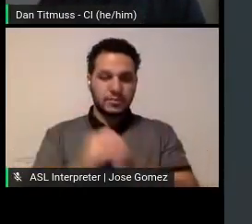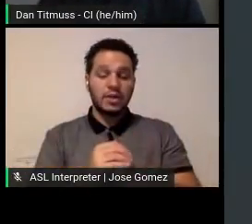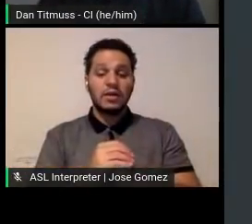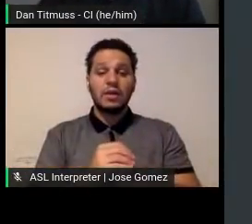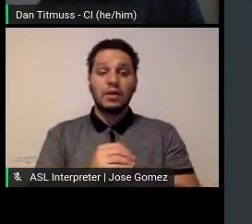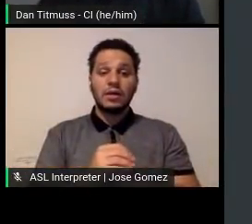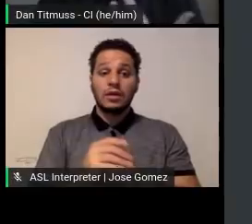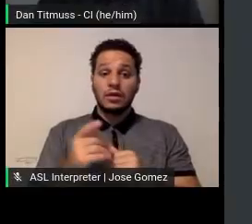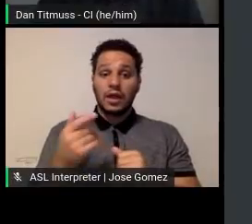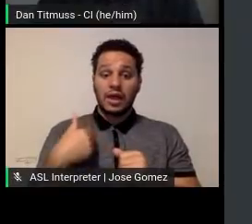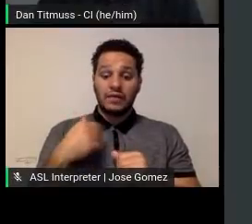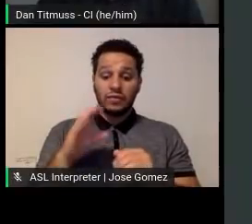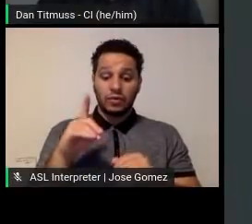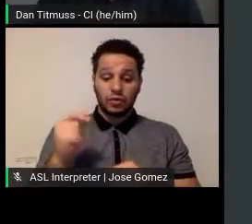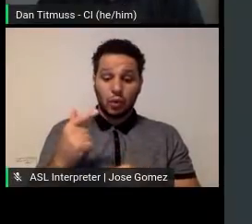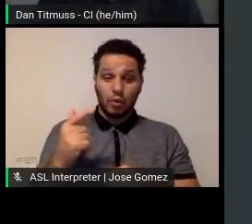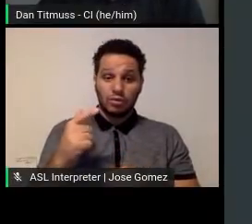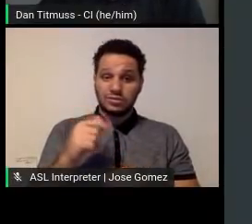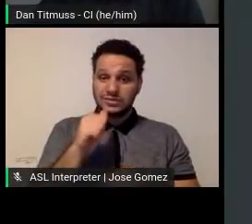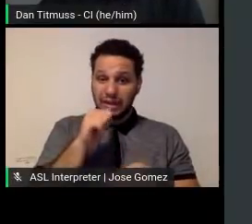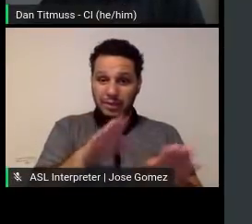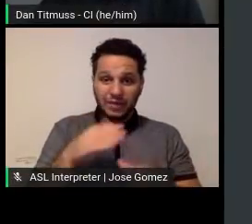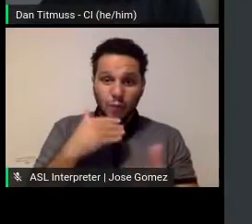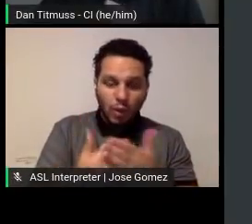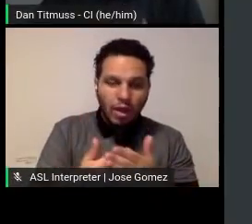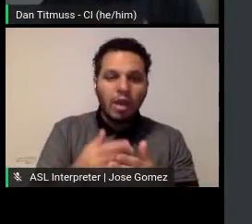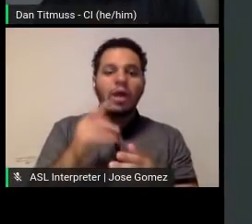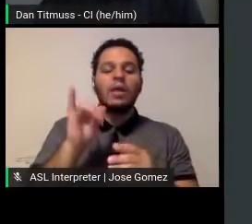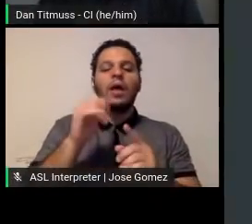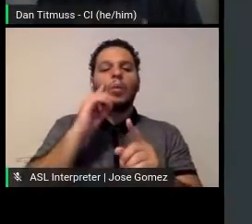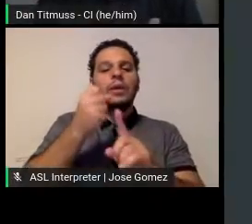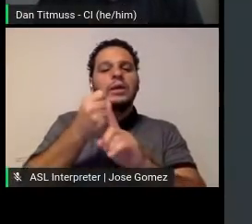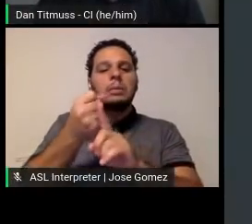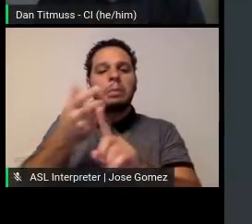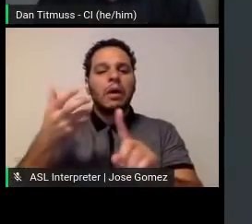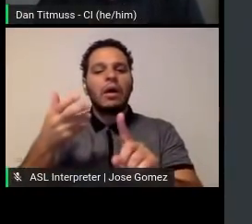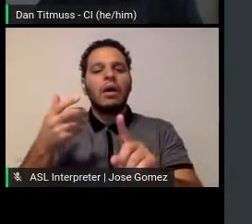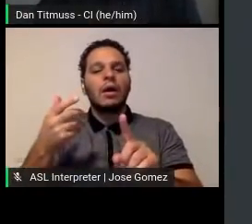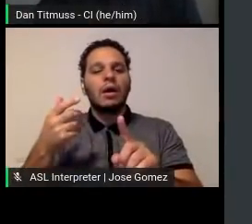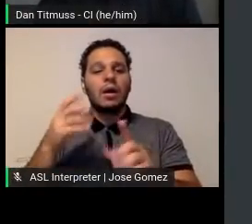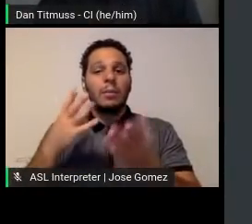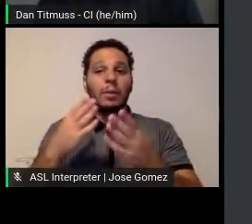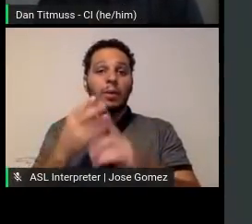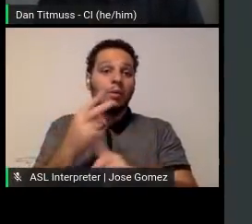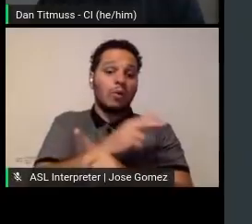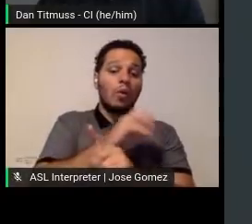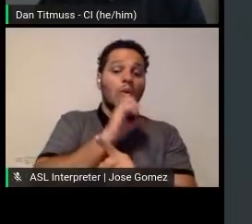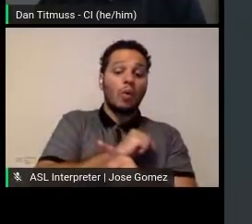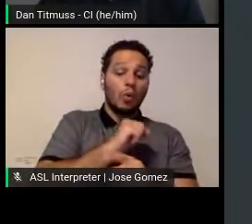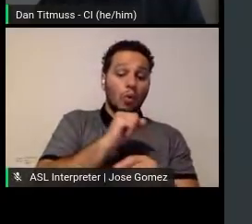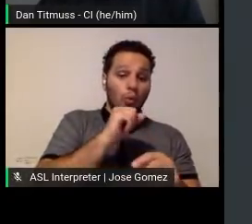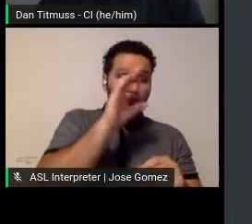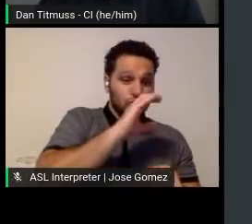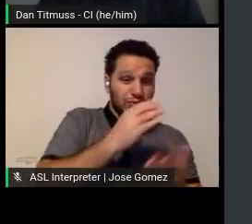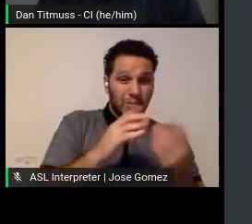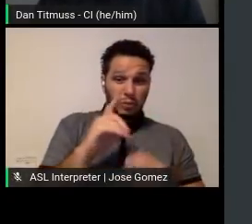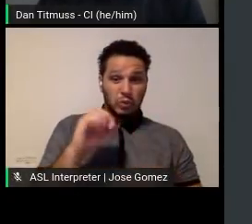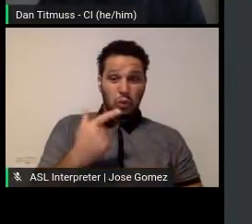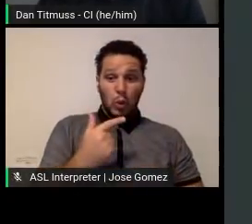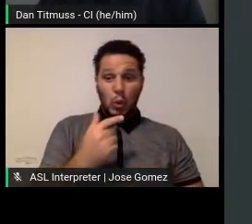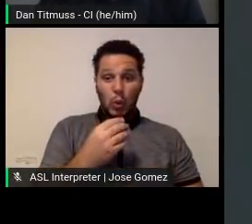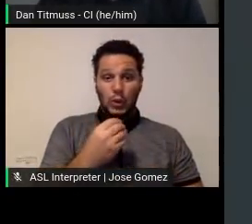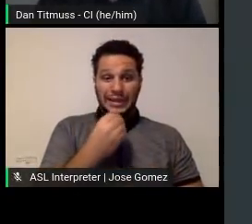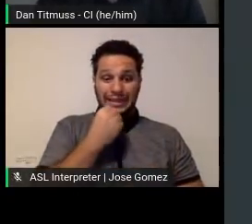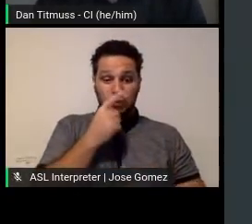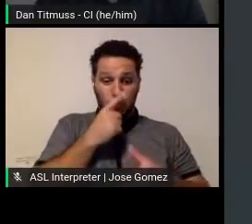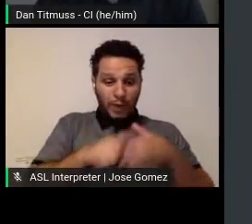than well-behaved, I can tell you that most of these searches will be frantic, sort of panicked, retroactive searches. After the dog has eaten said tomatoes,